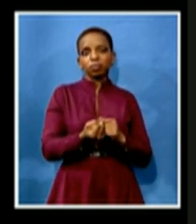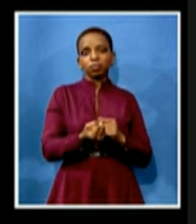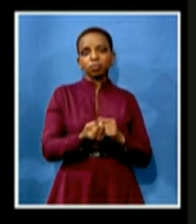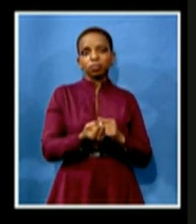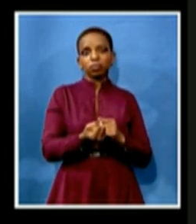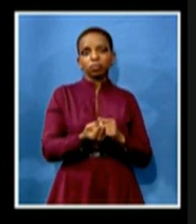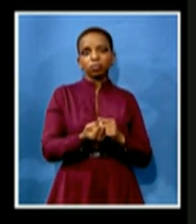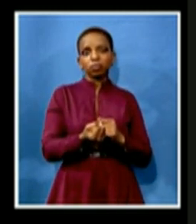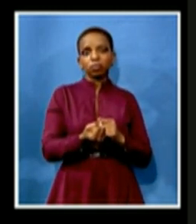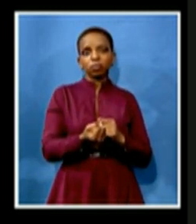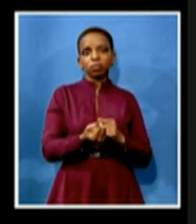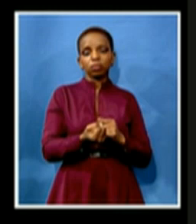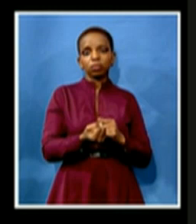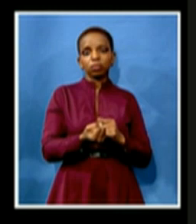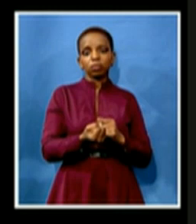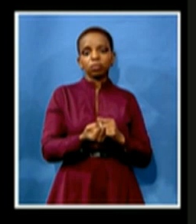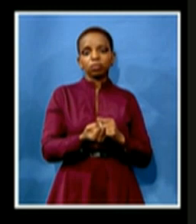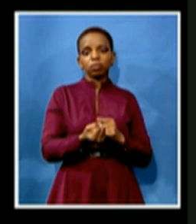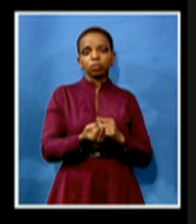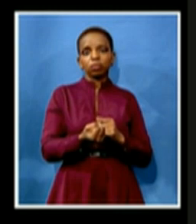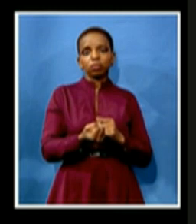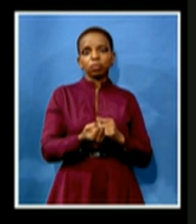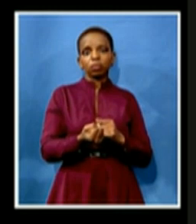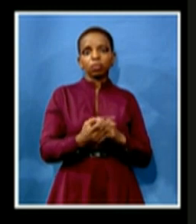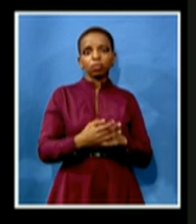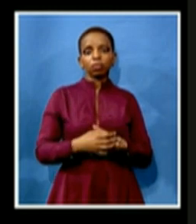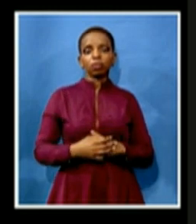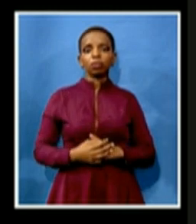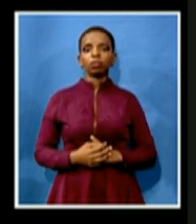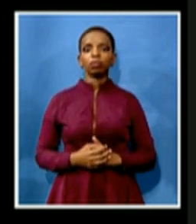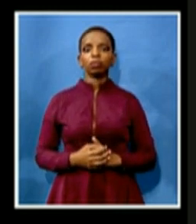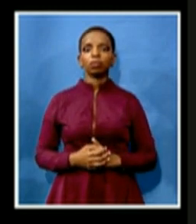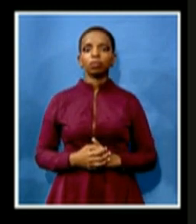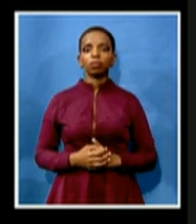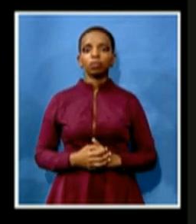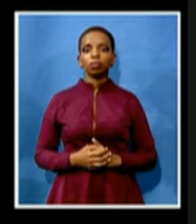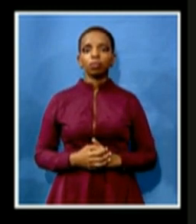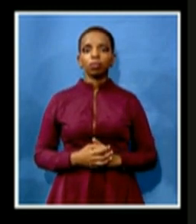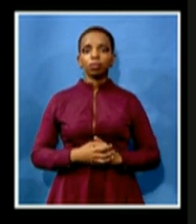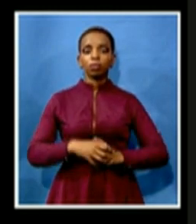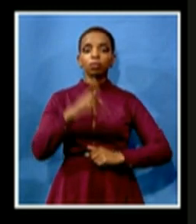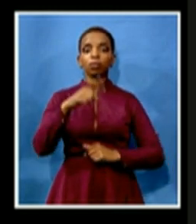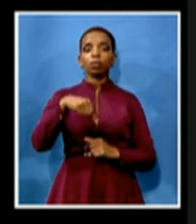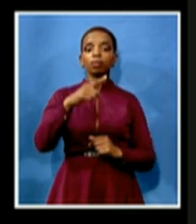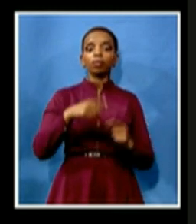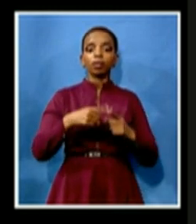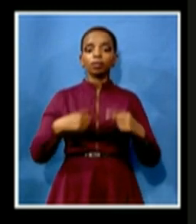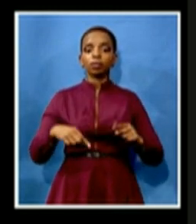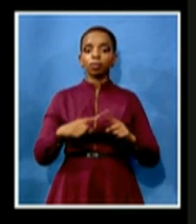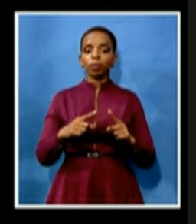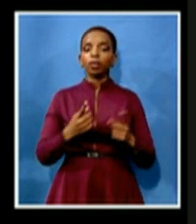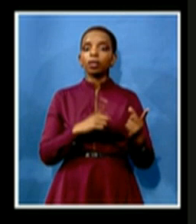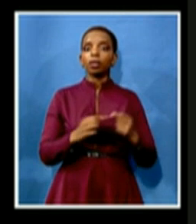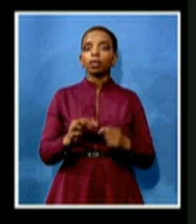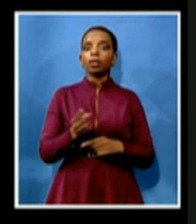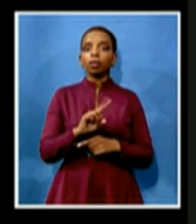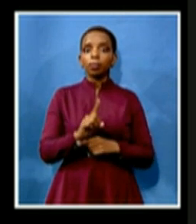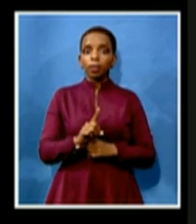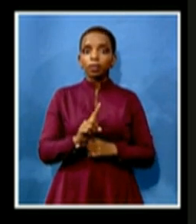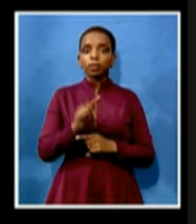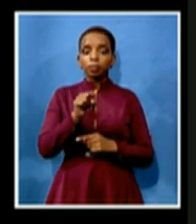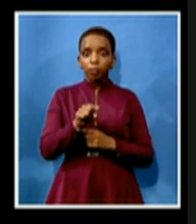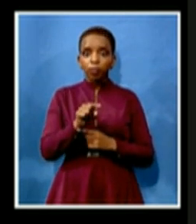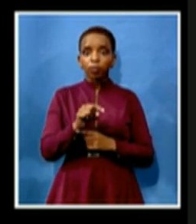The first observation we made is that 7 key corollaries of the standard SER models that were being deployed were